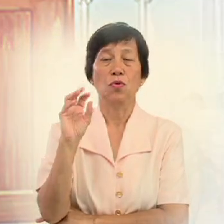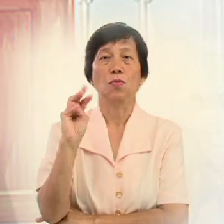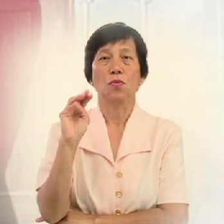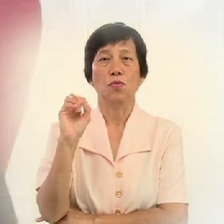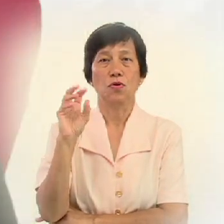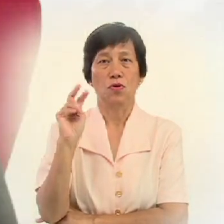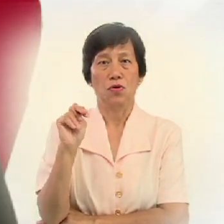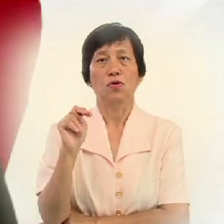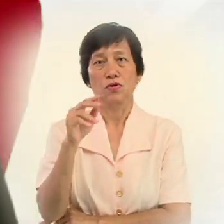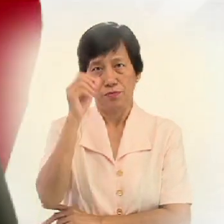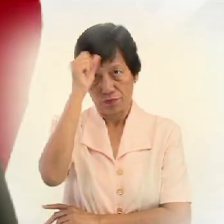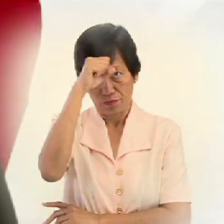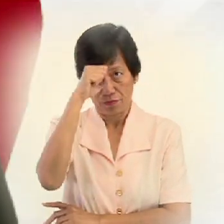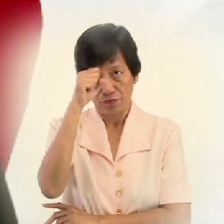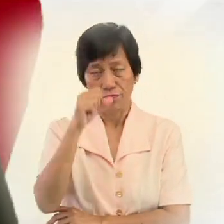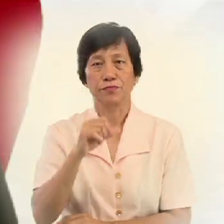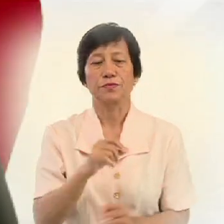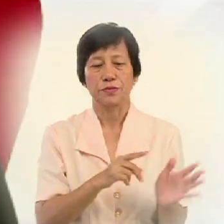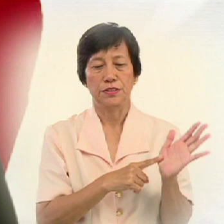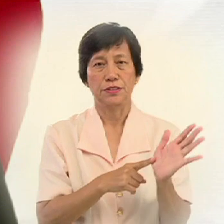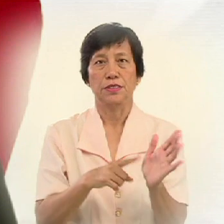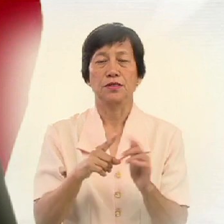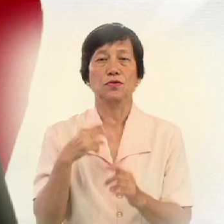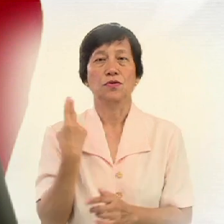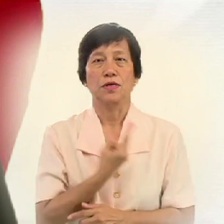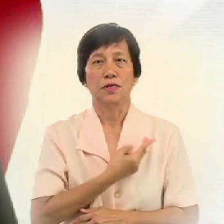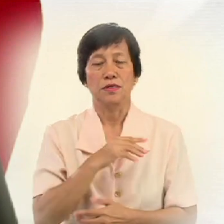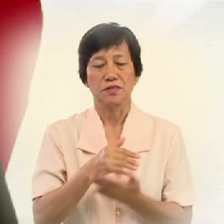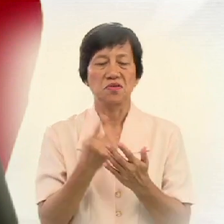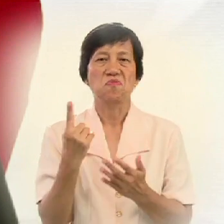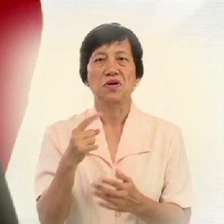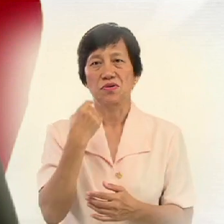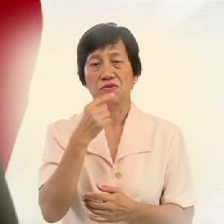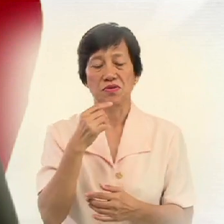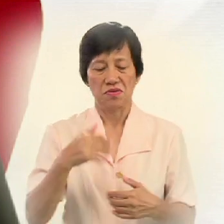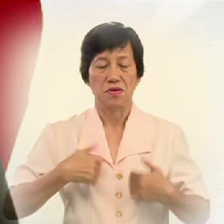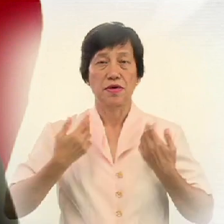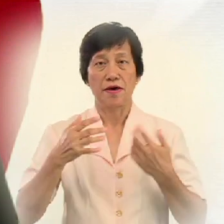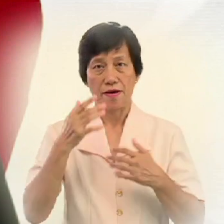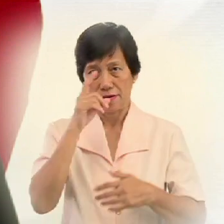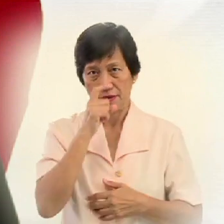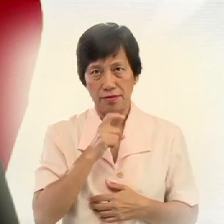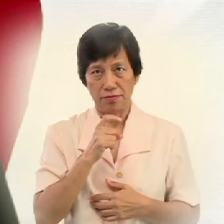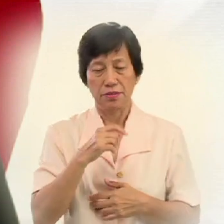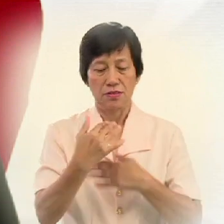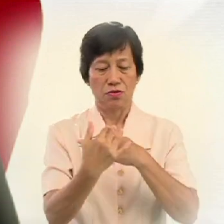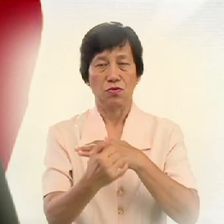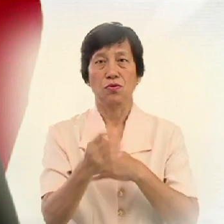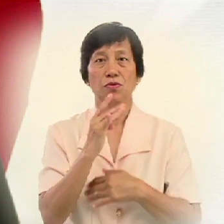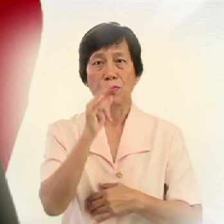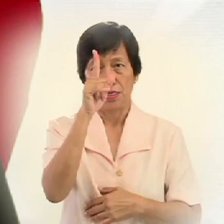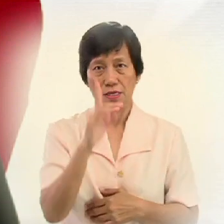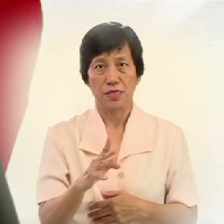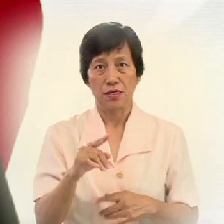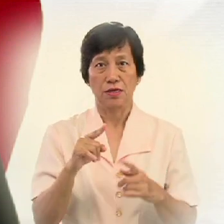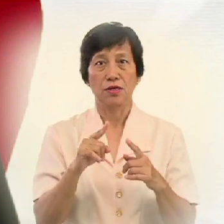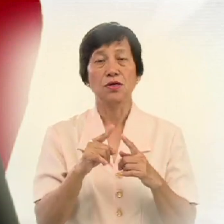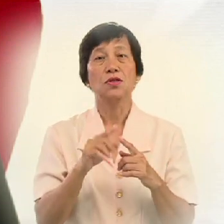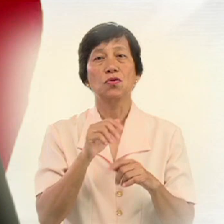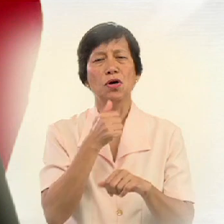us. Someone who at a young age has been called by God to assume